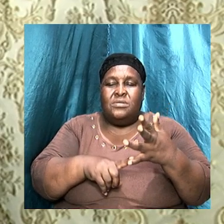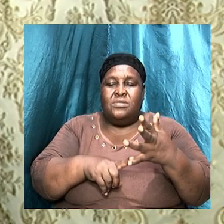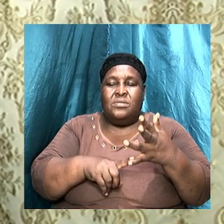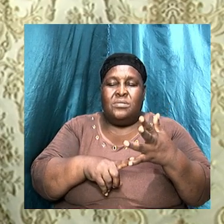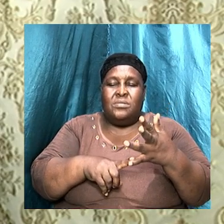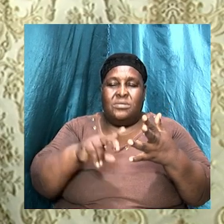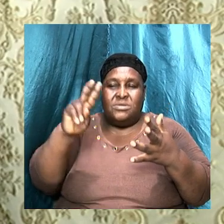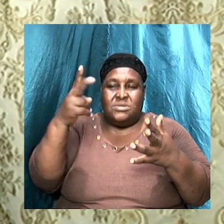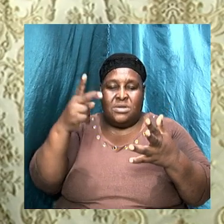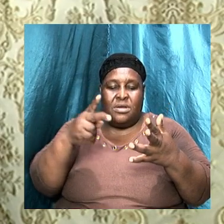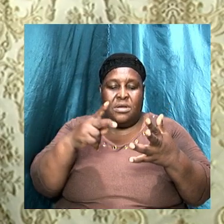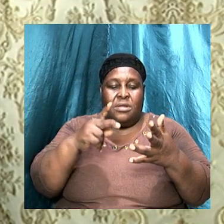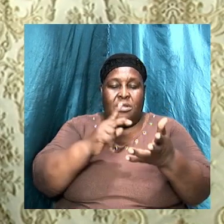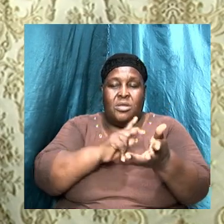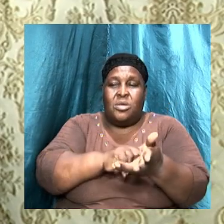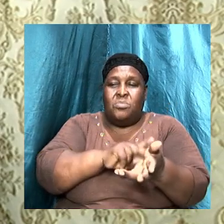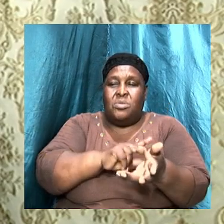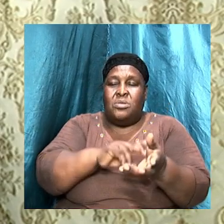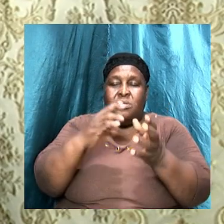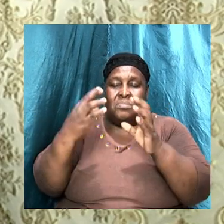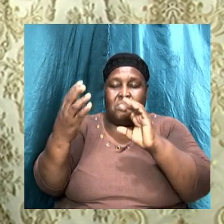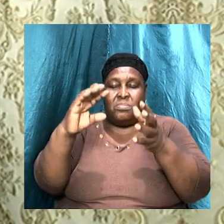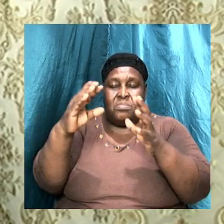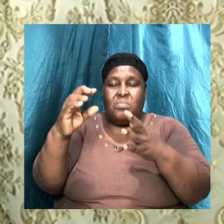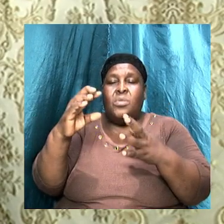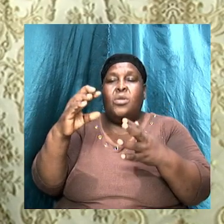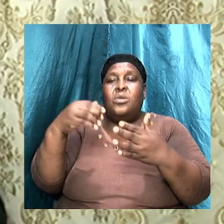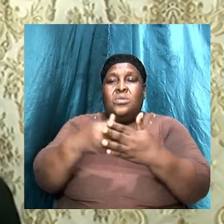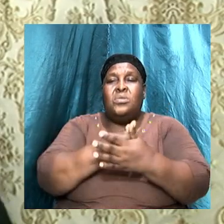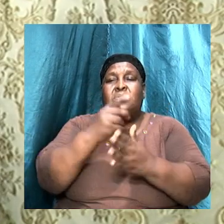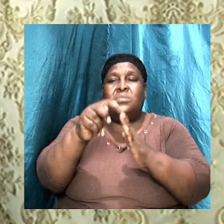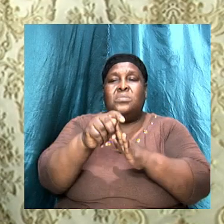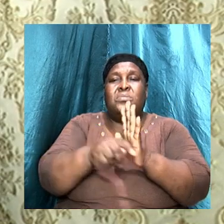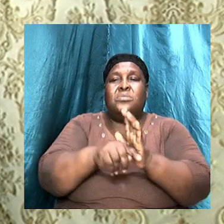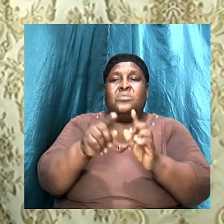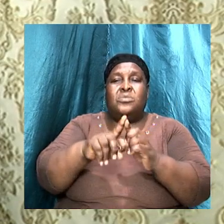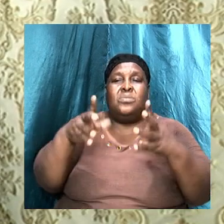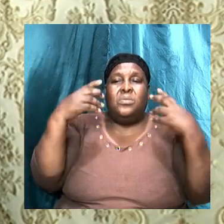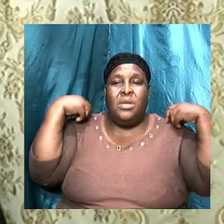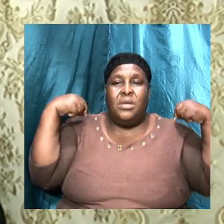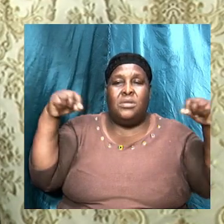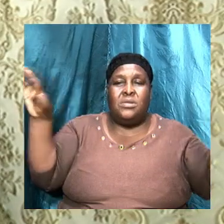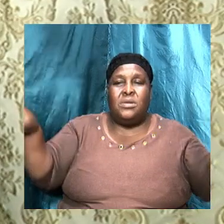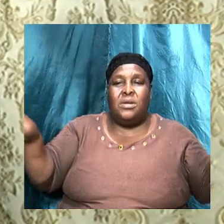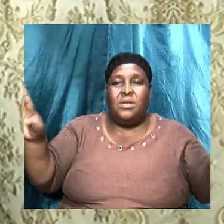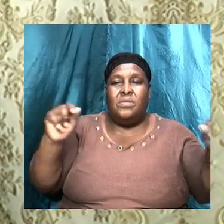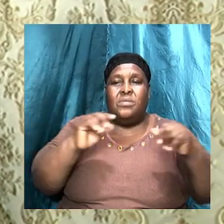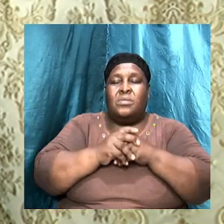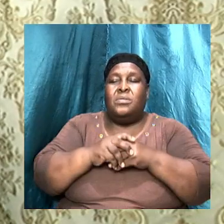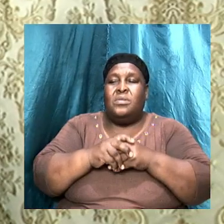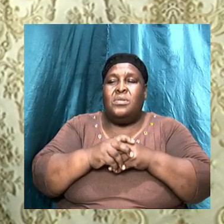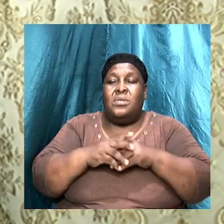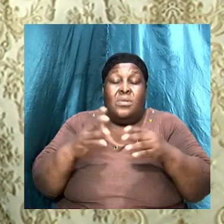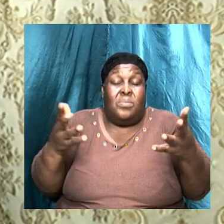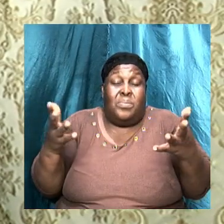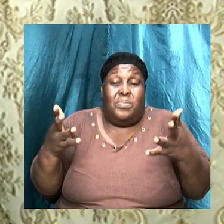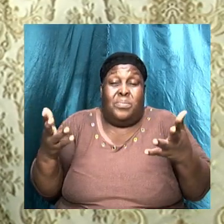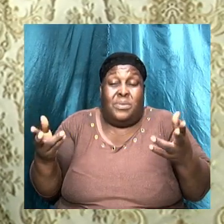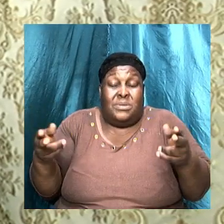secondly Peter compared the New Testament saints to angels what he concludes